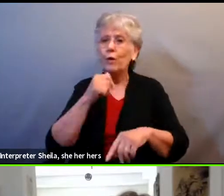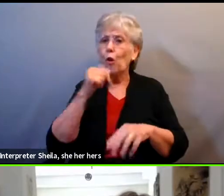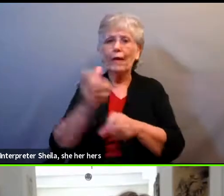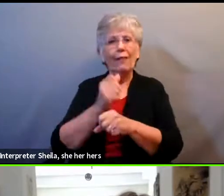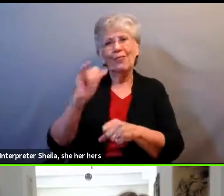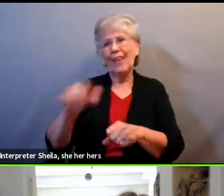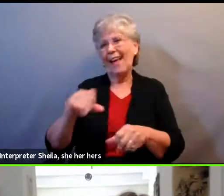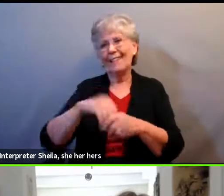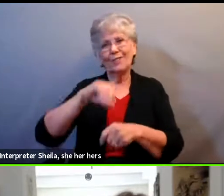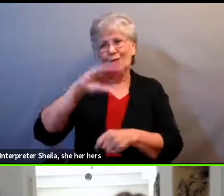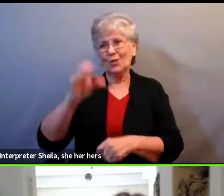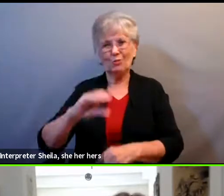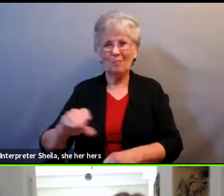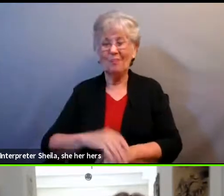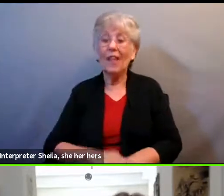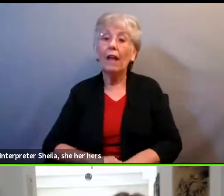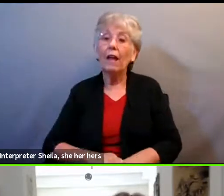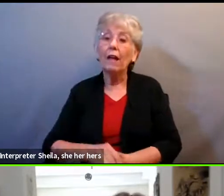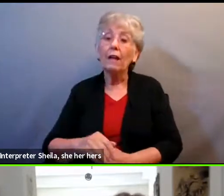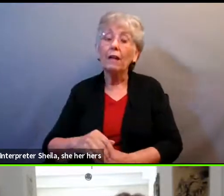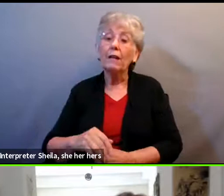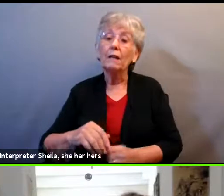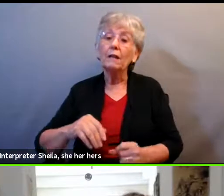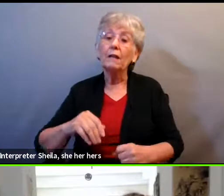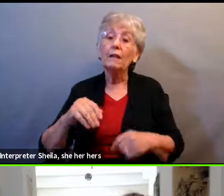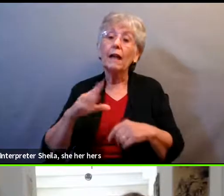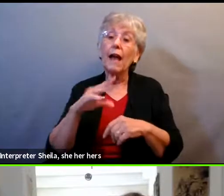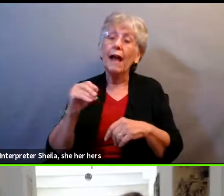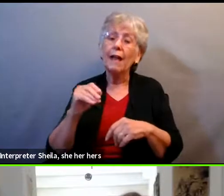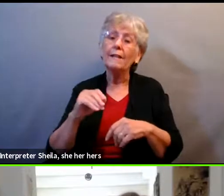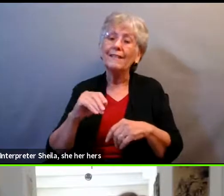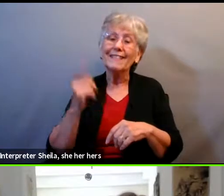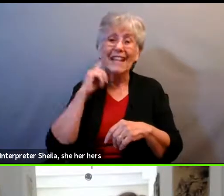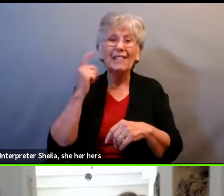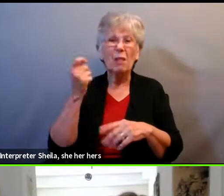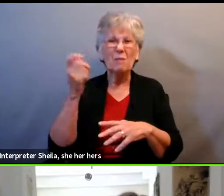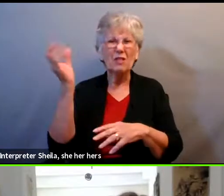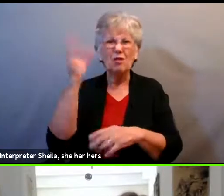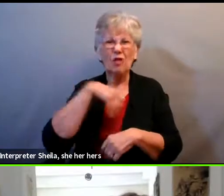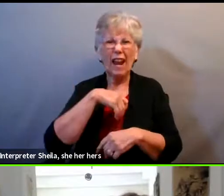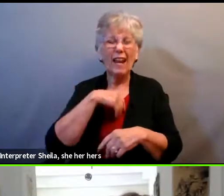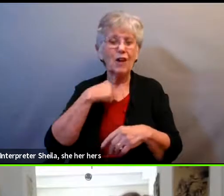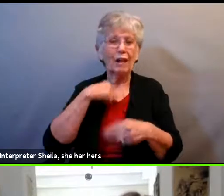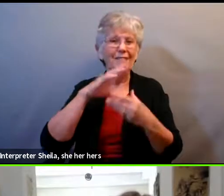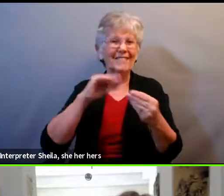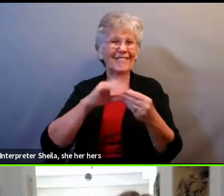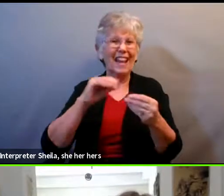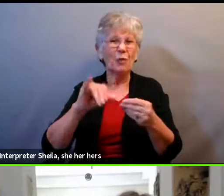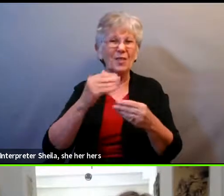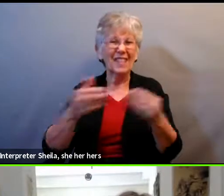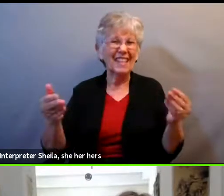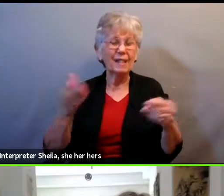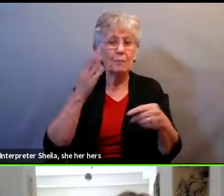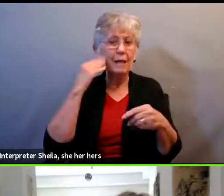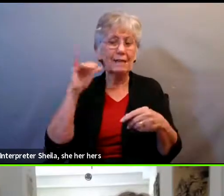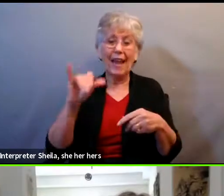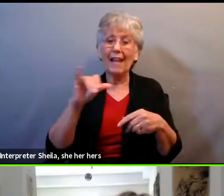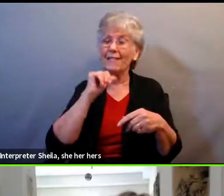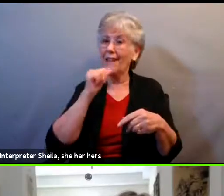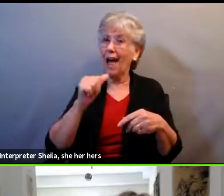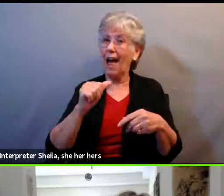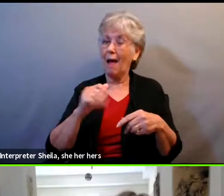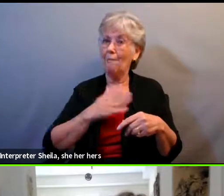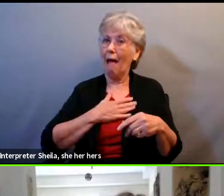So, and then I think, you know, it sounds a little weird saying all these things because it's not the way my life